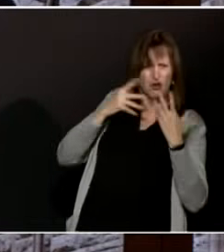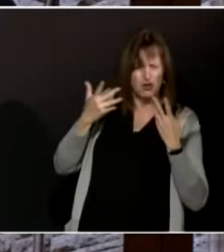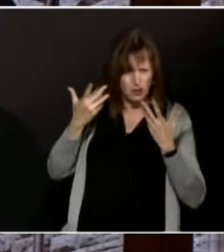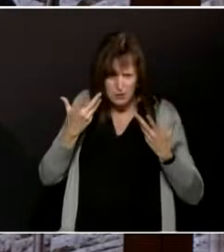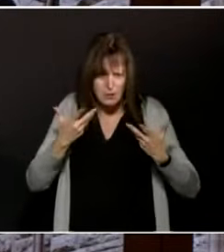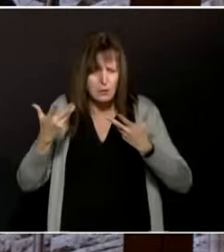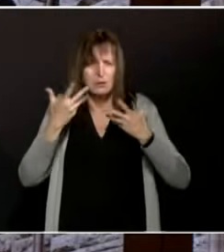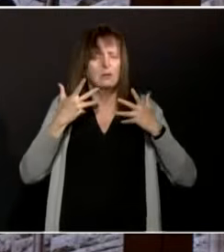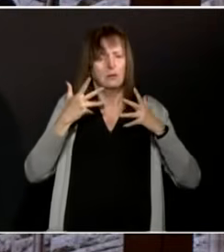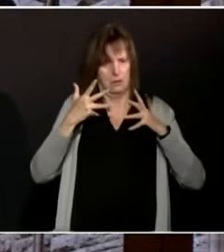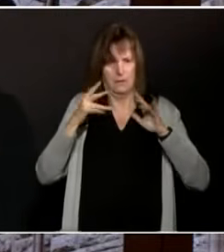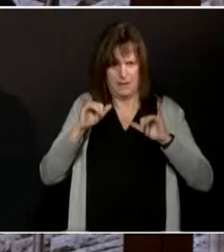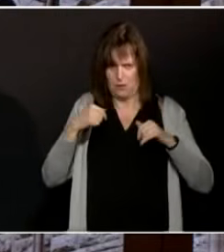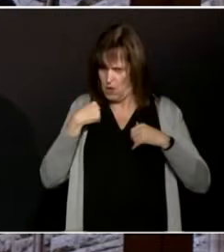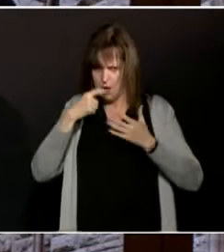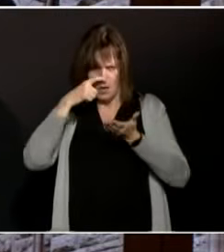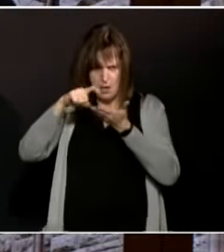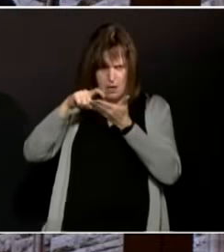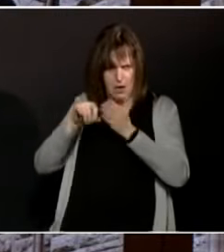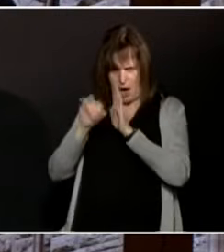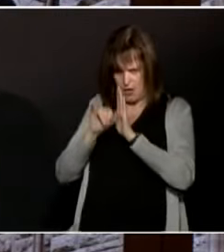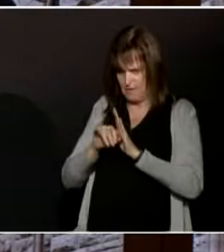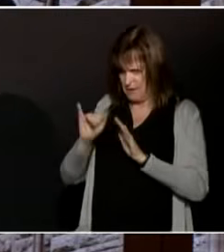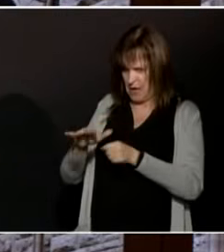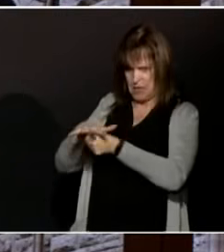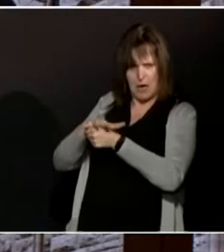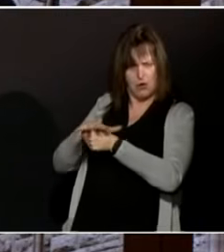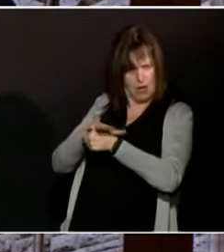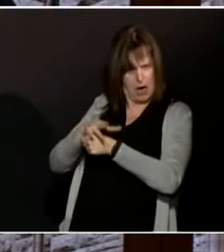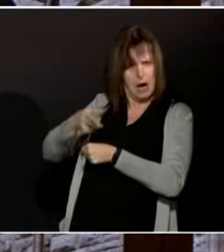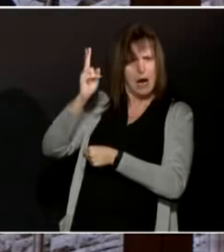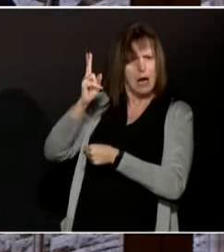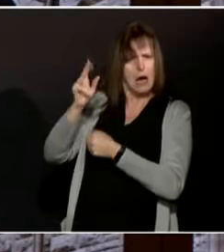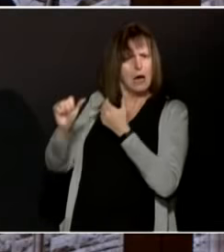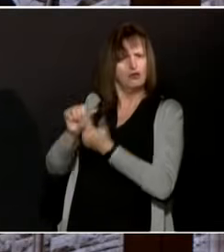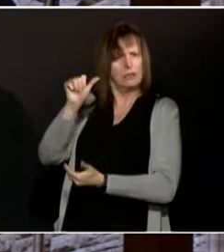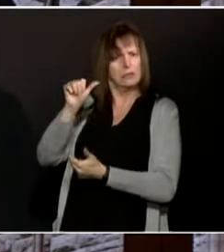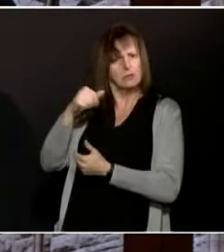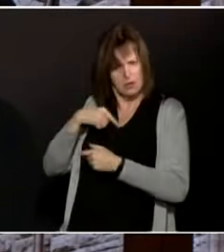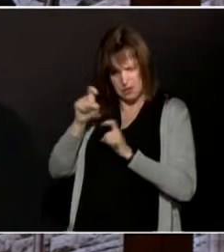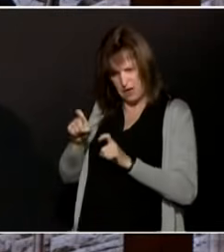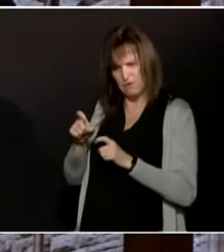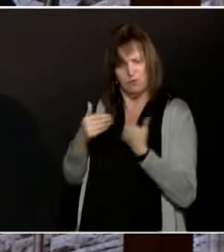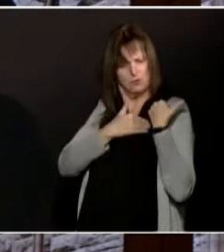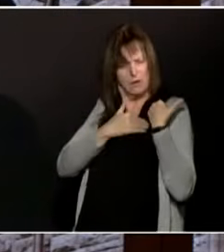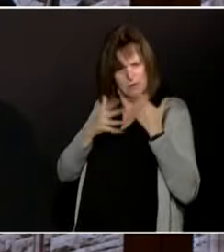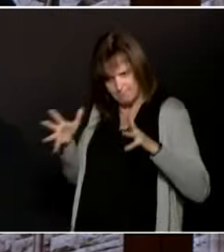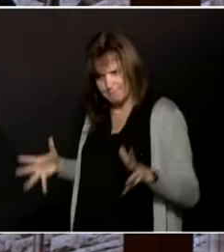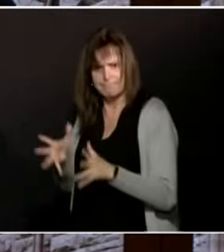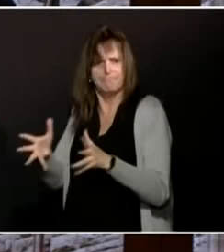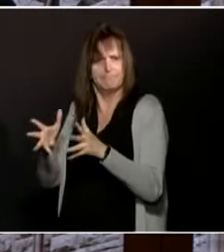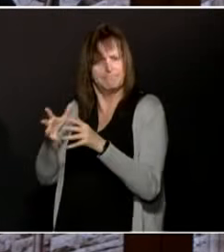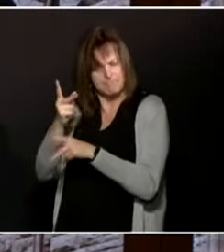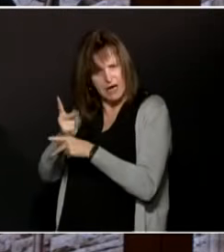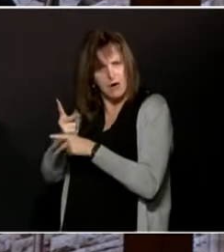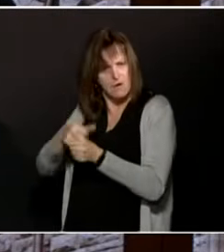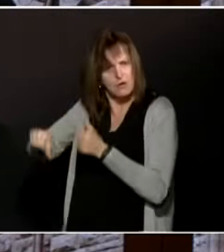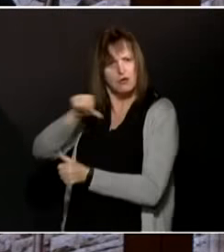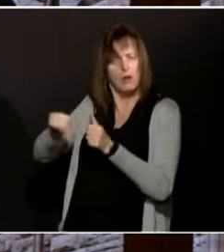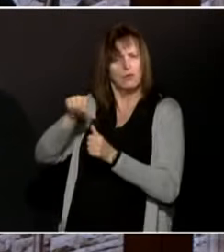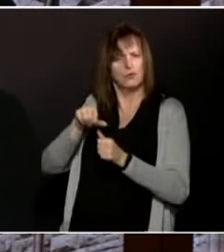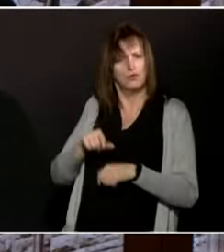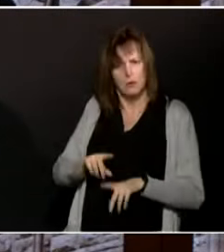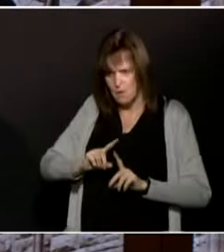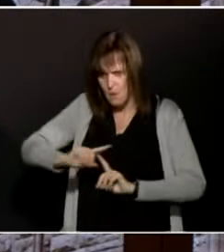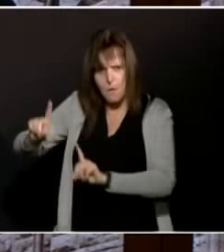area, do your part as a community member. Encourage your fellow community members. Go out and get vaccinated. We will